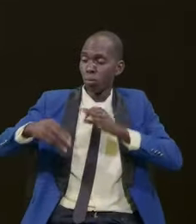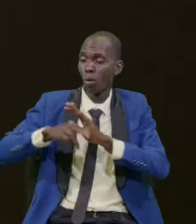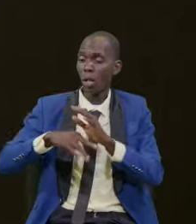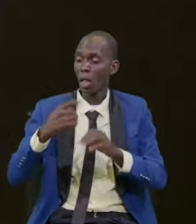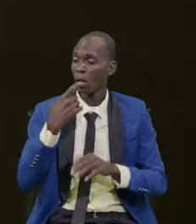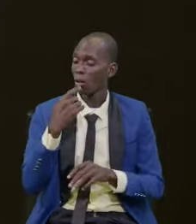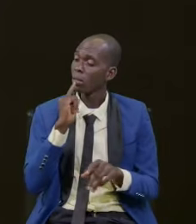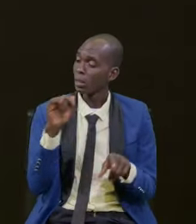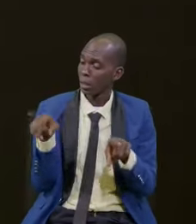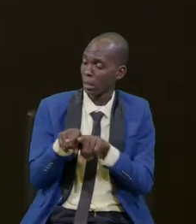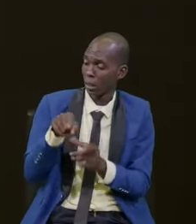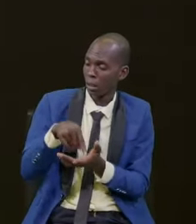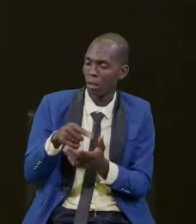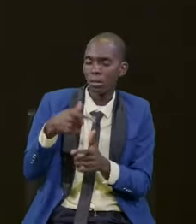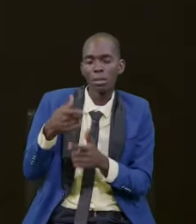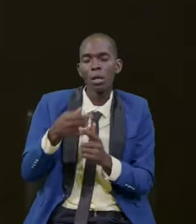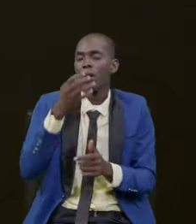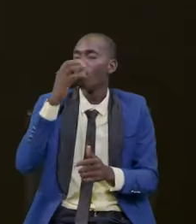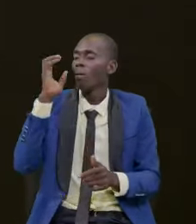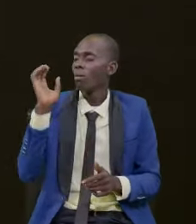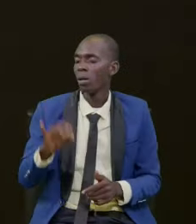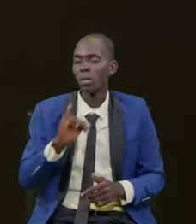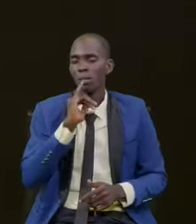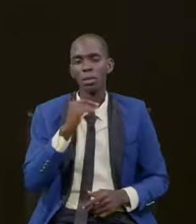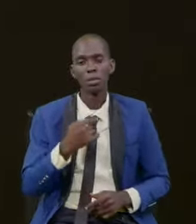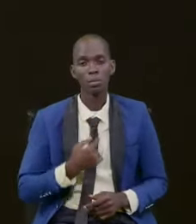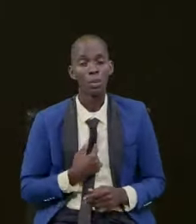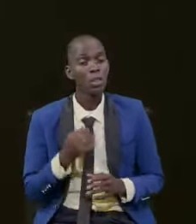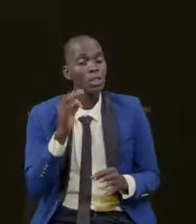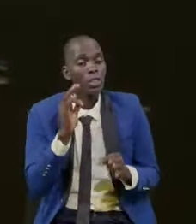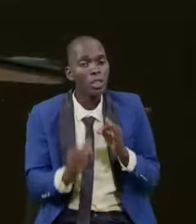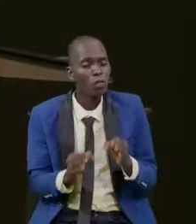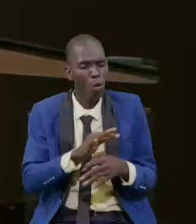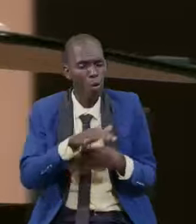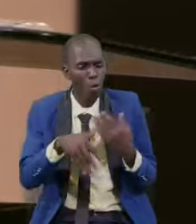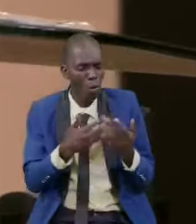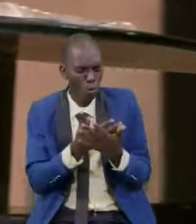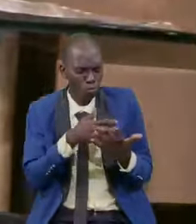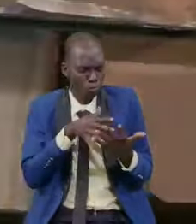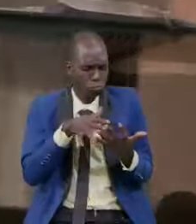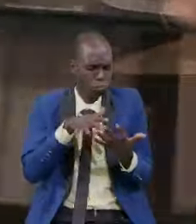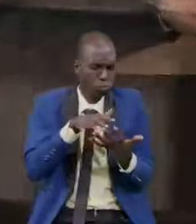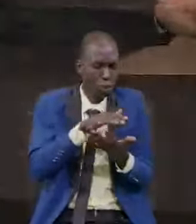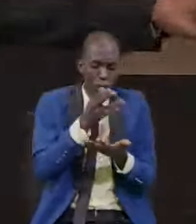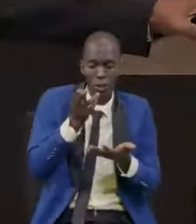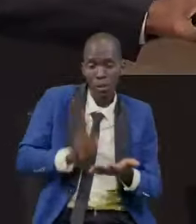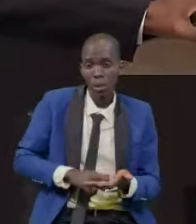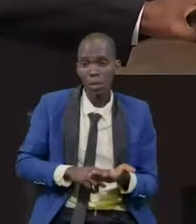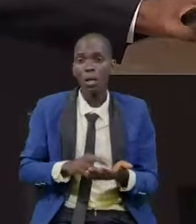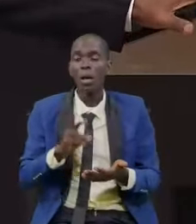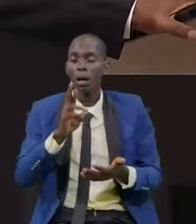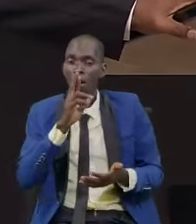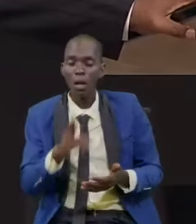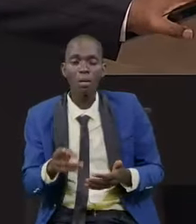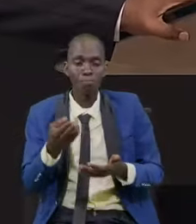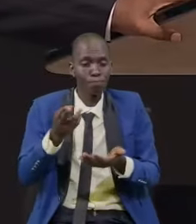this. Woe is me if all these things are reaching down and marked down